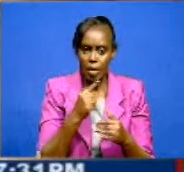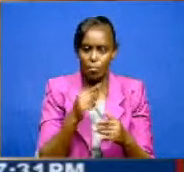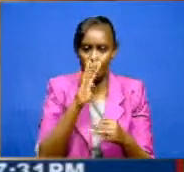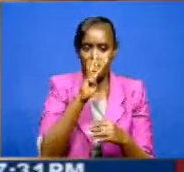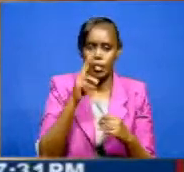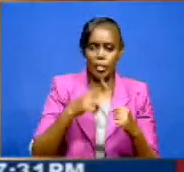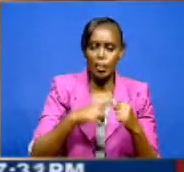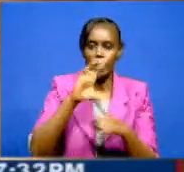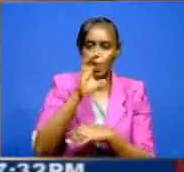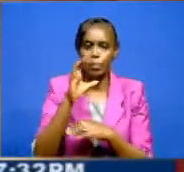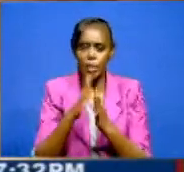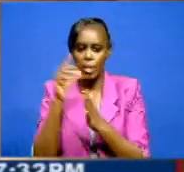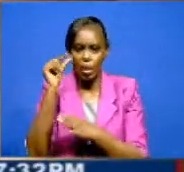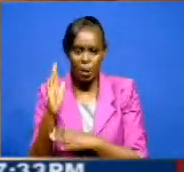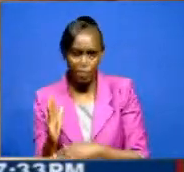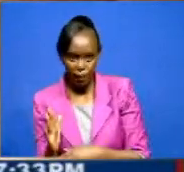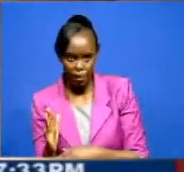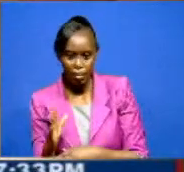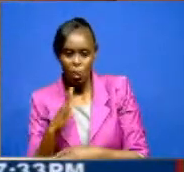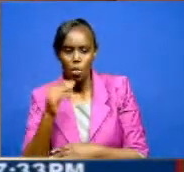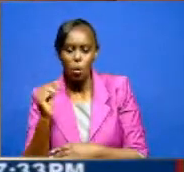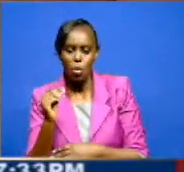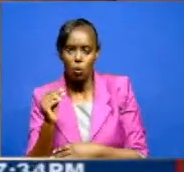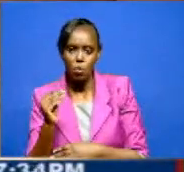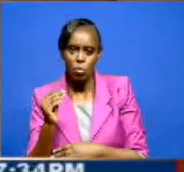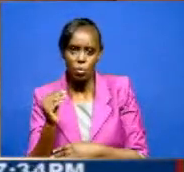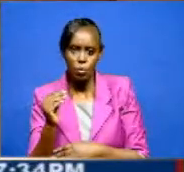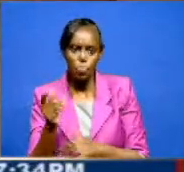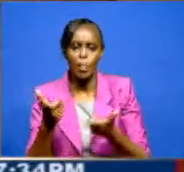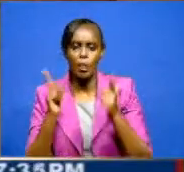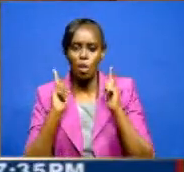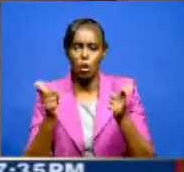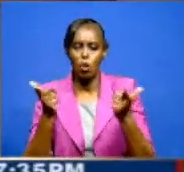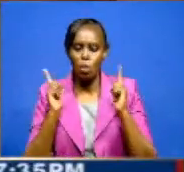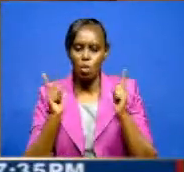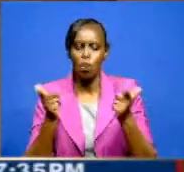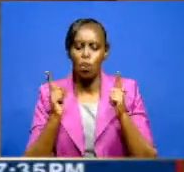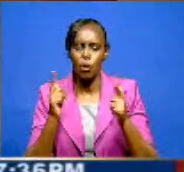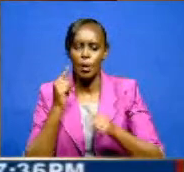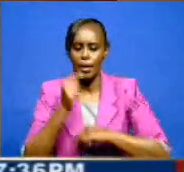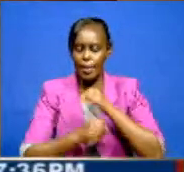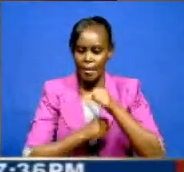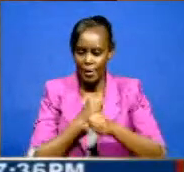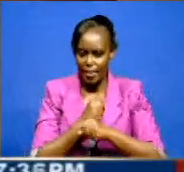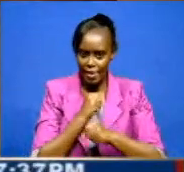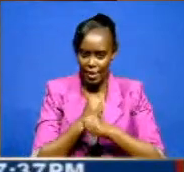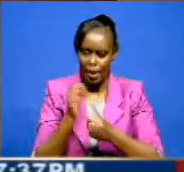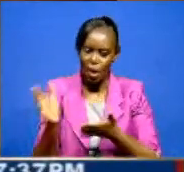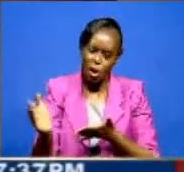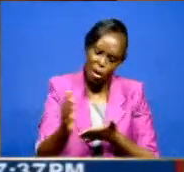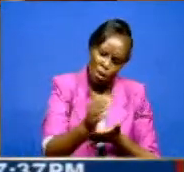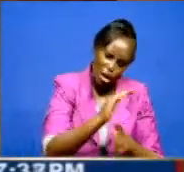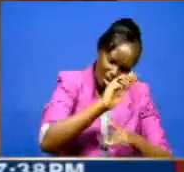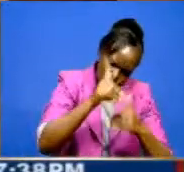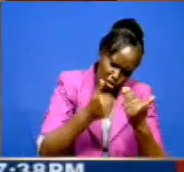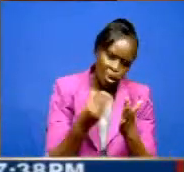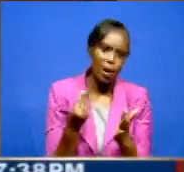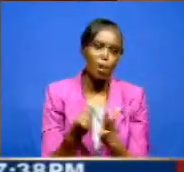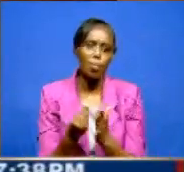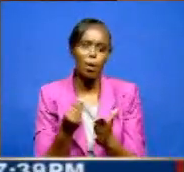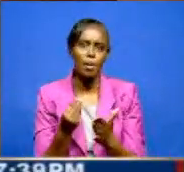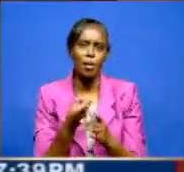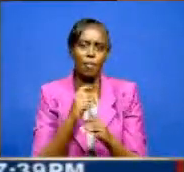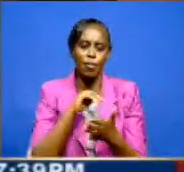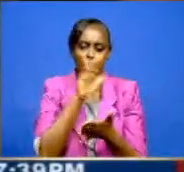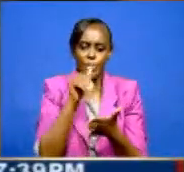47 counties and governors to go with trucks at the beginning of the year or at the end of the year and collect all the money from Central